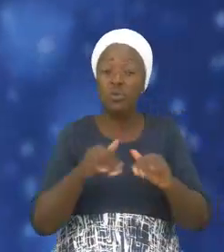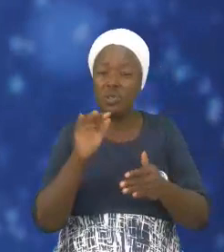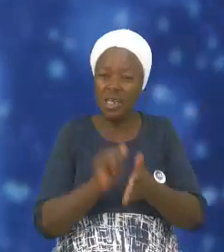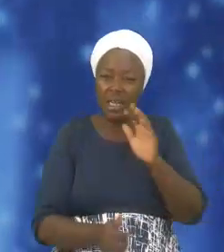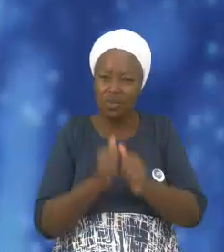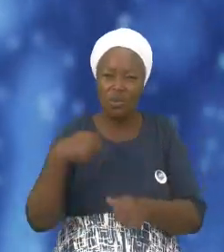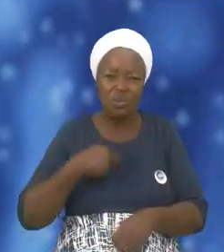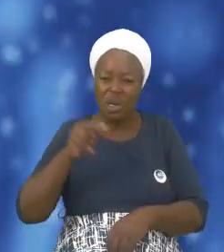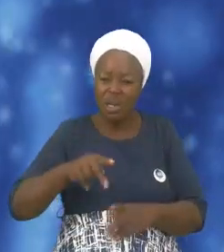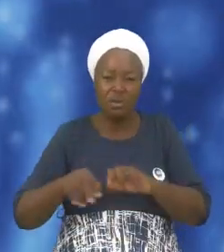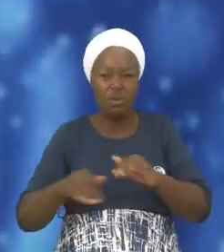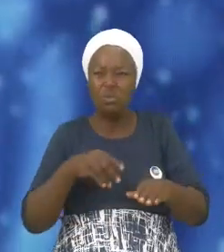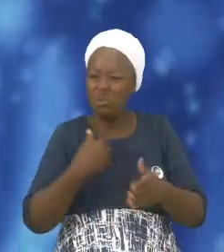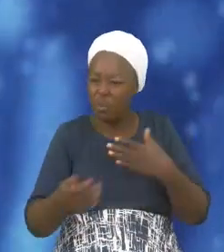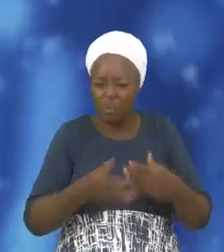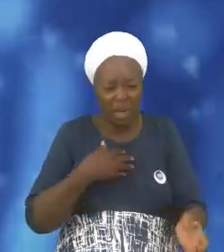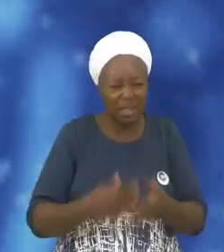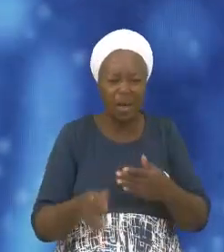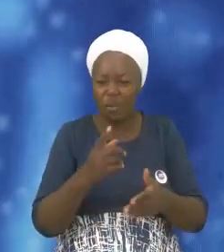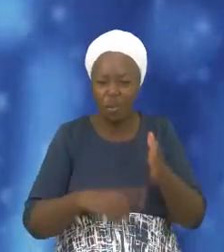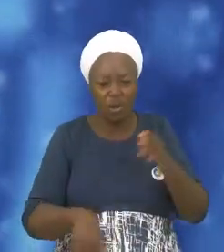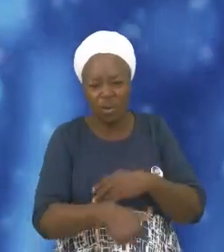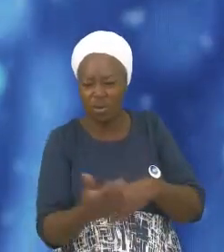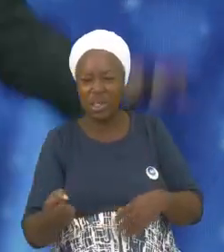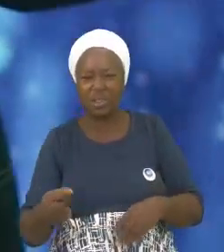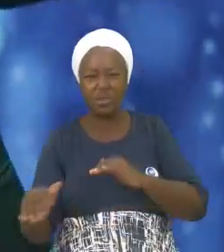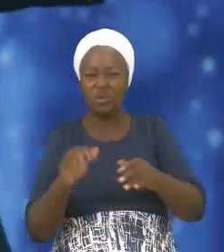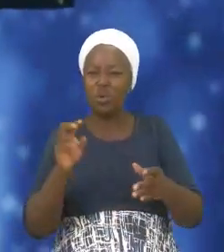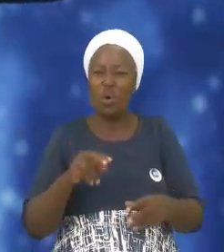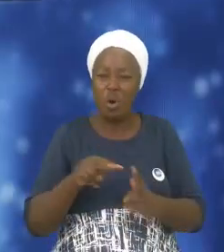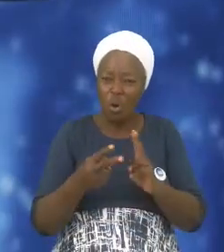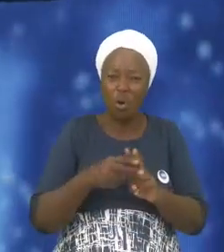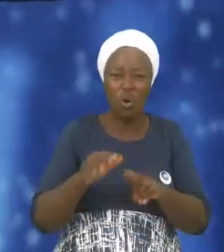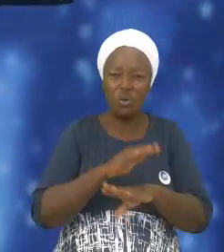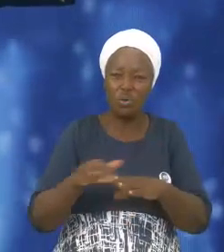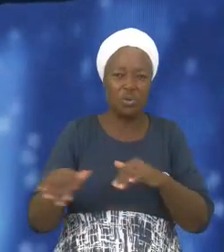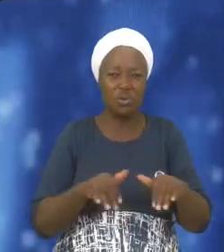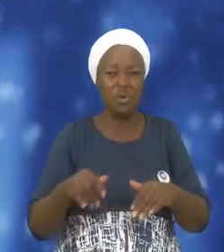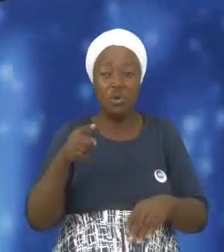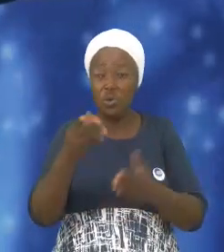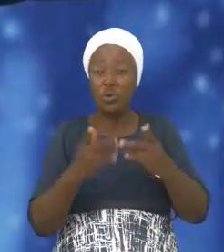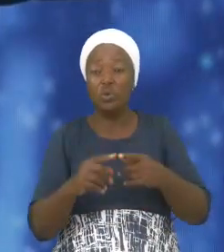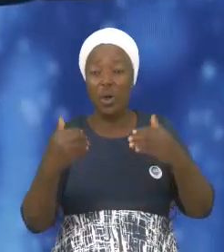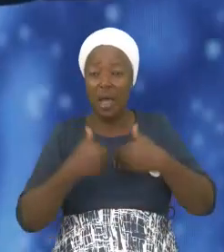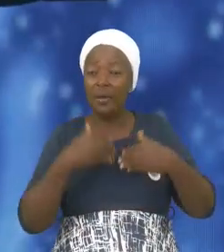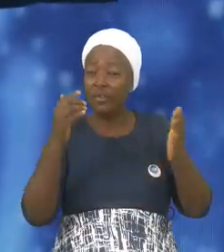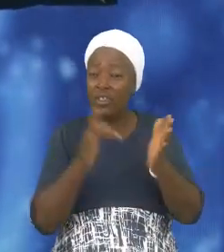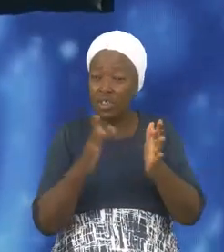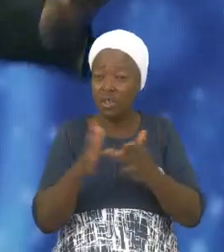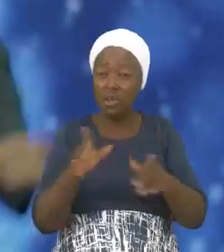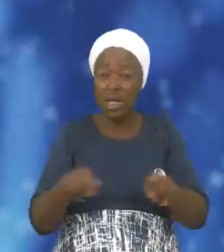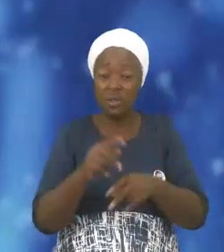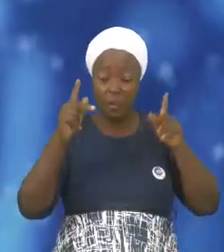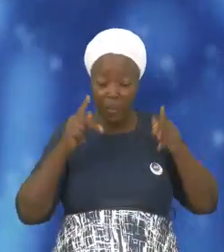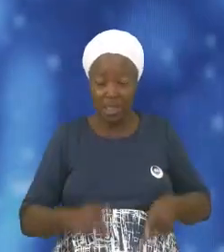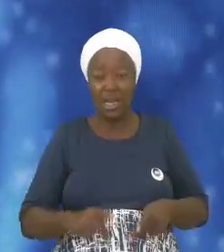whatever others do or don't do. You want to have Jesus as your personal savior.